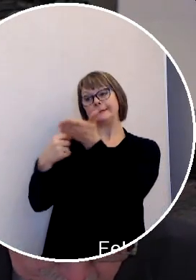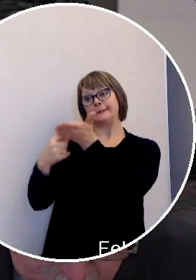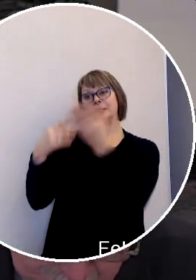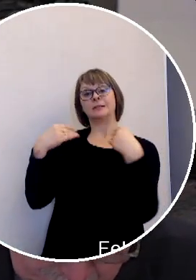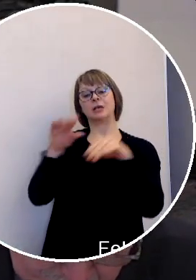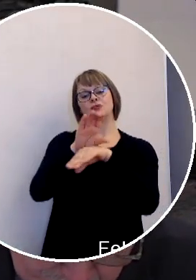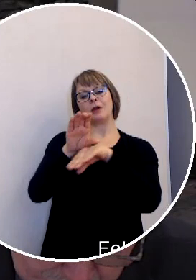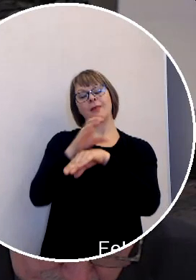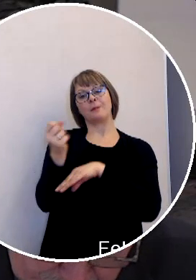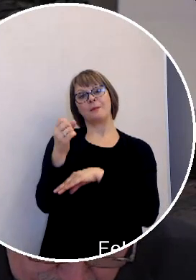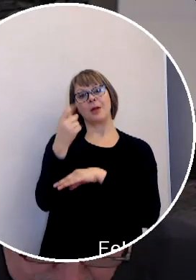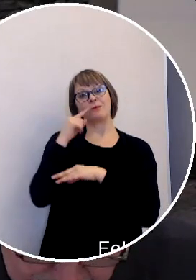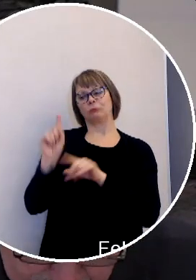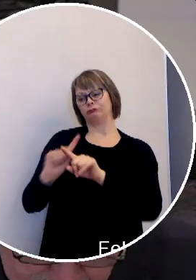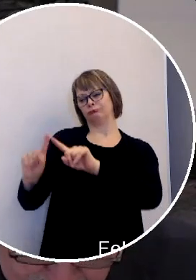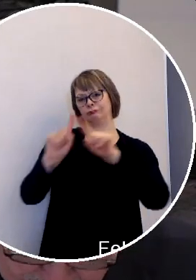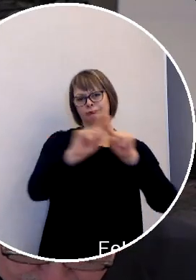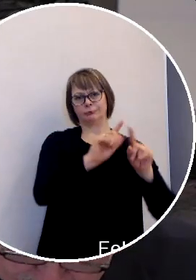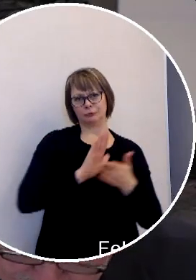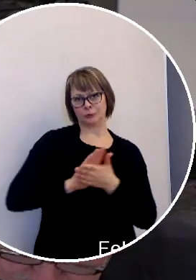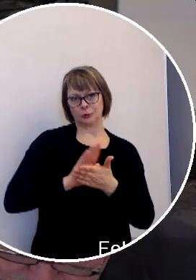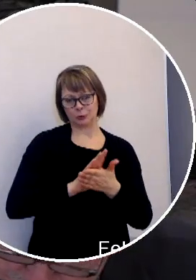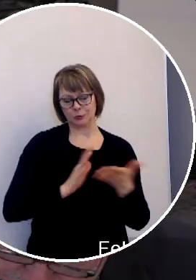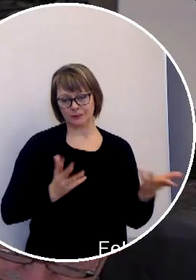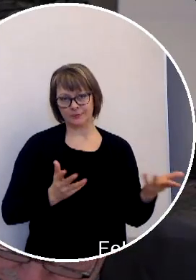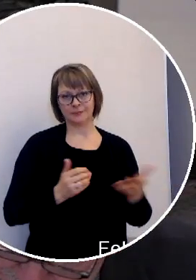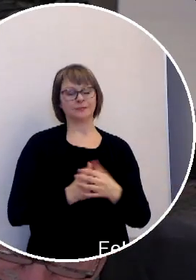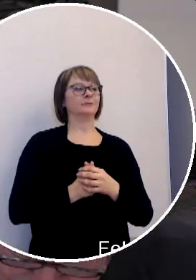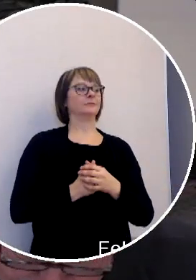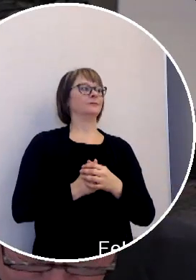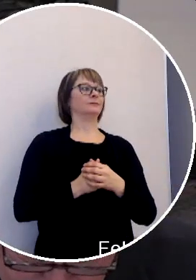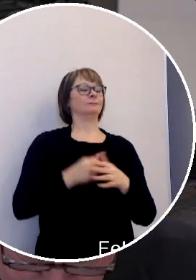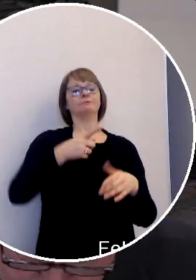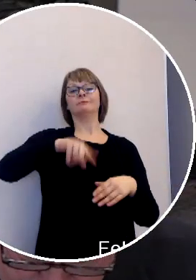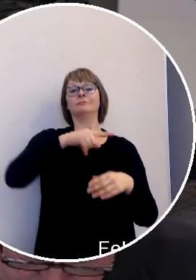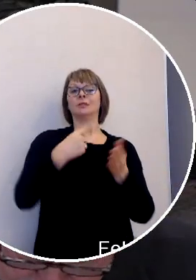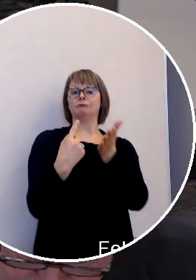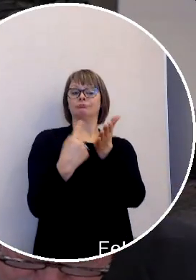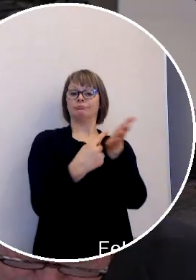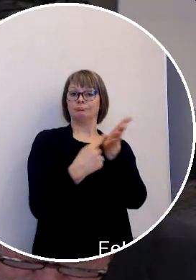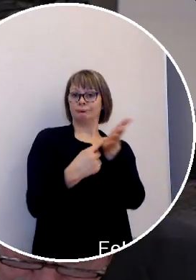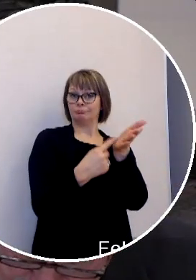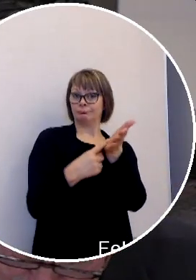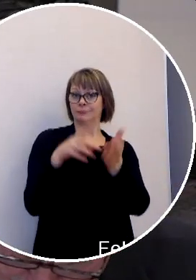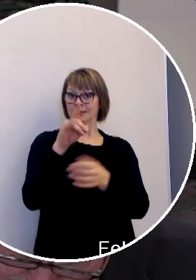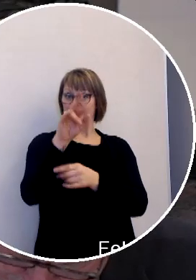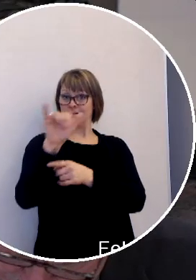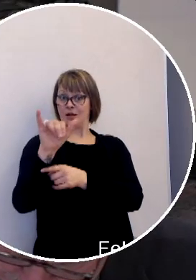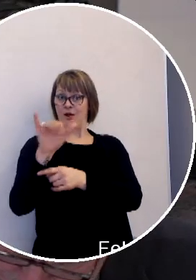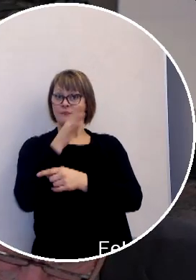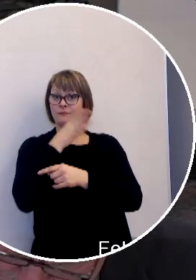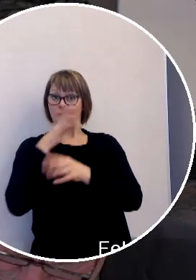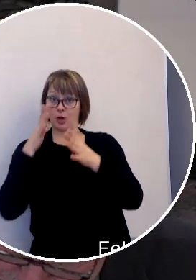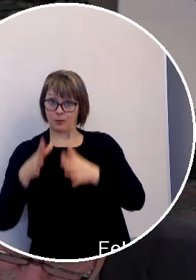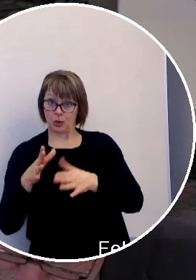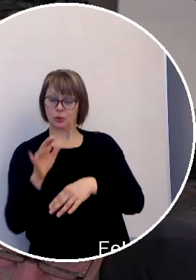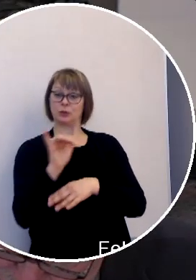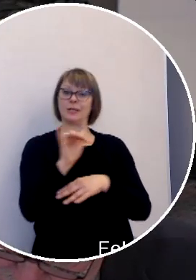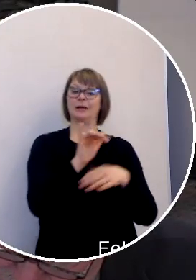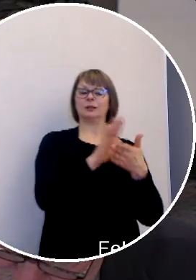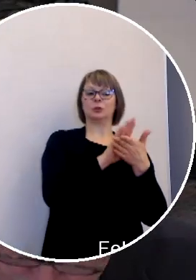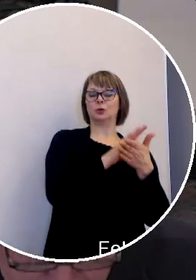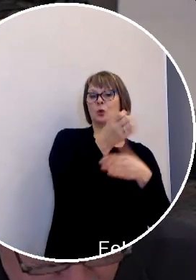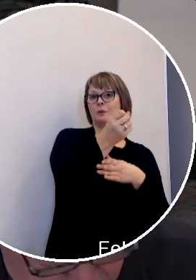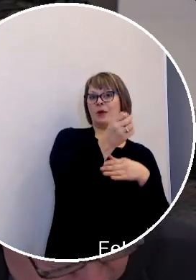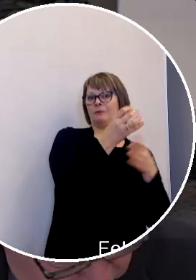in schools. And there was a conference call to take place between School Milk Foundation and dairy farmers in Newfoundland and Labrador to update